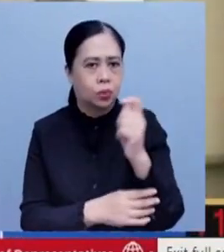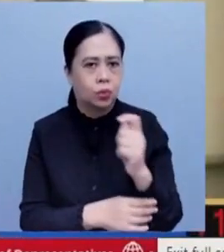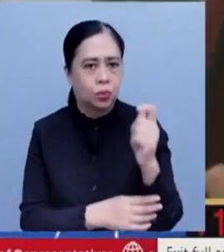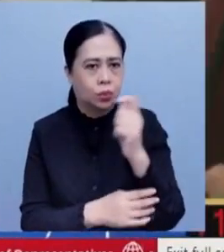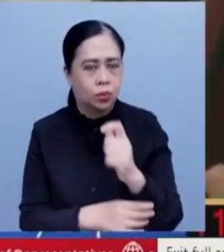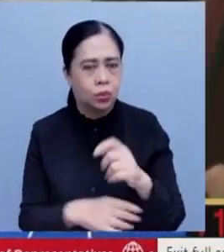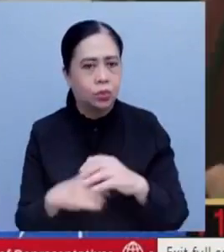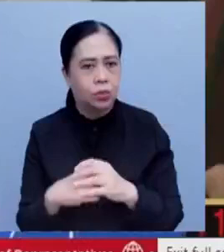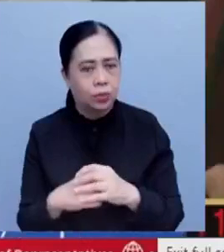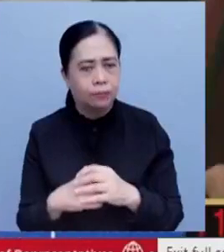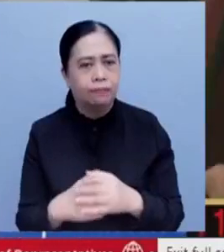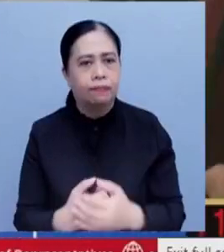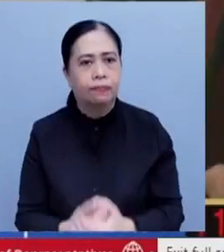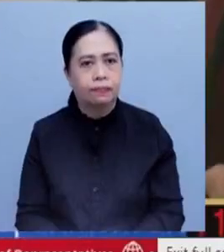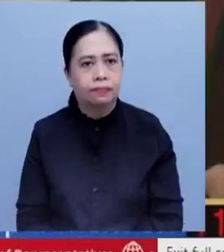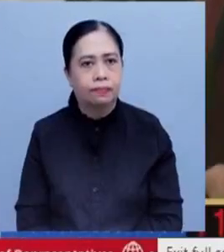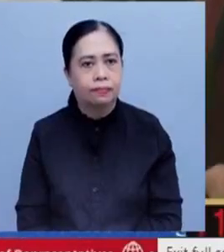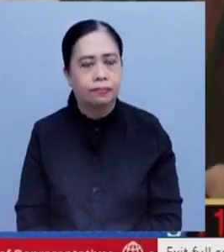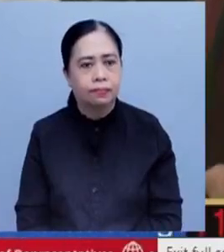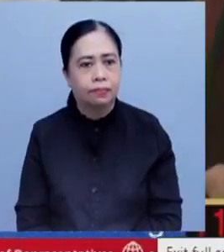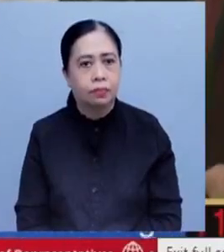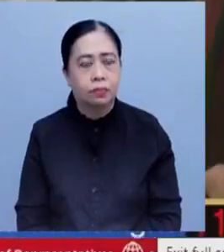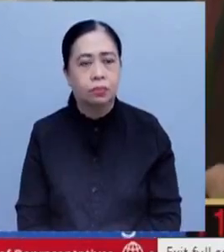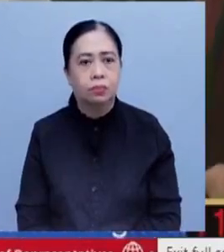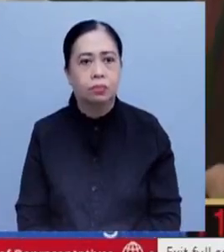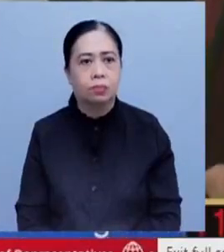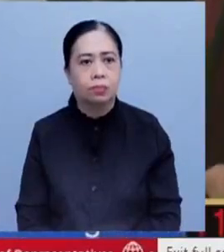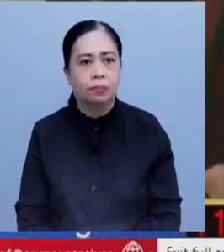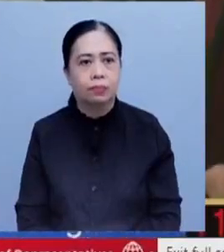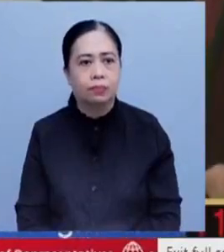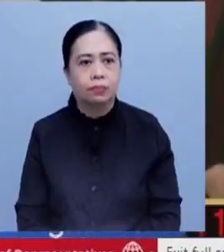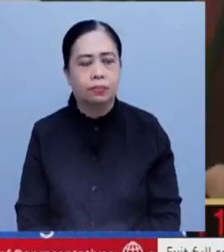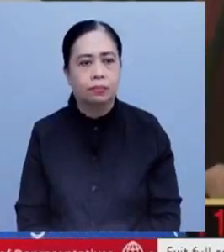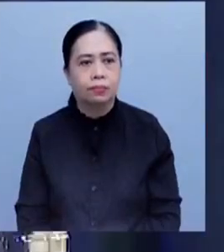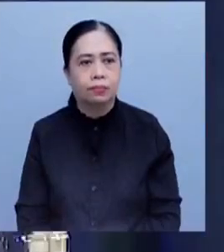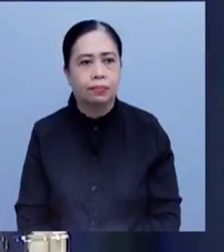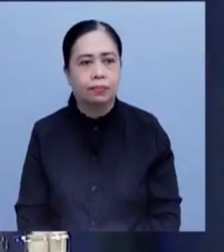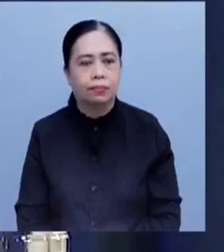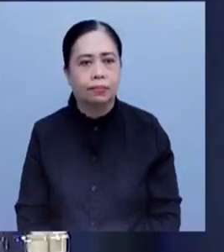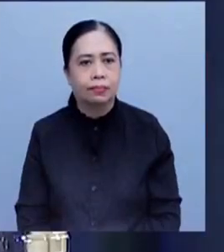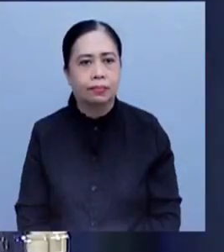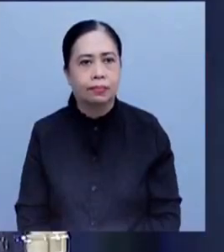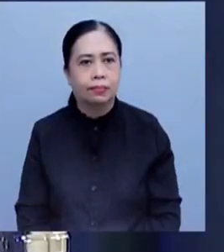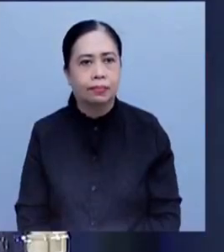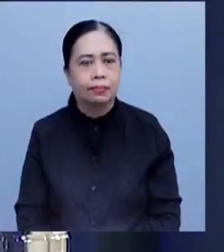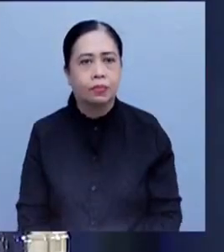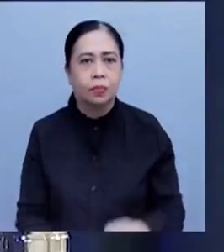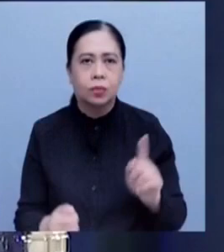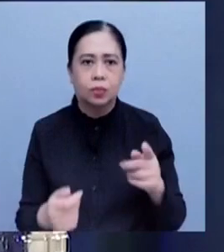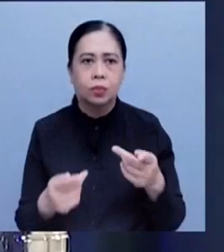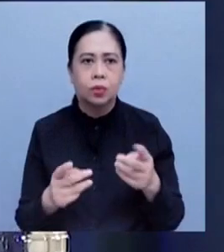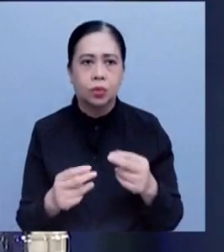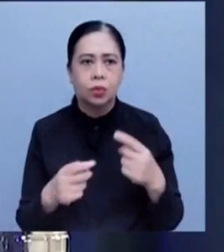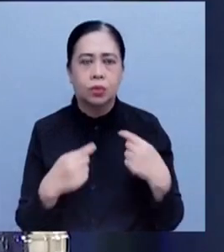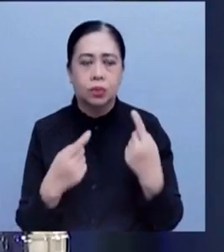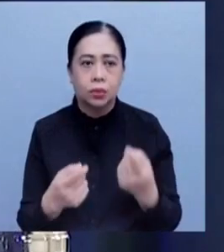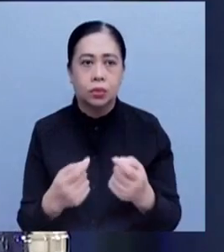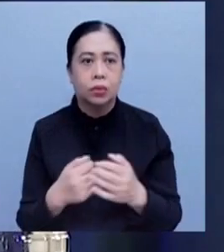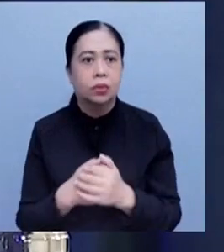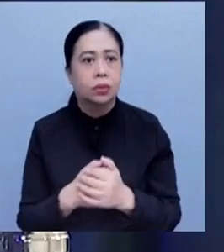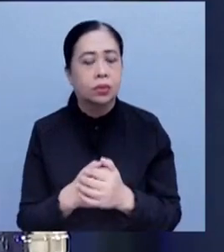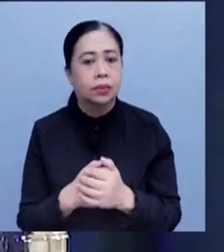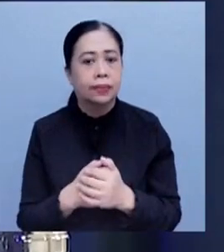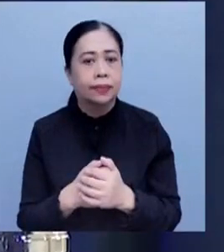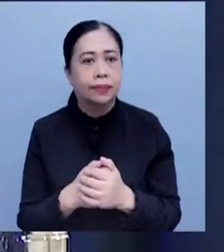no roadmap yet to bring down the price of rice to 20 pesos per kilo. Our position has always been that we need